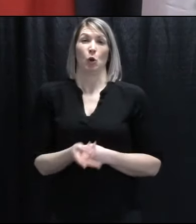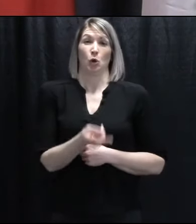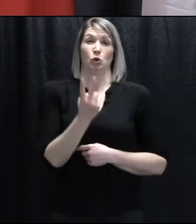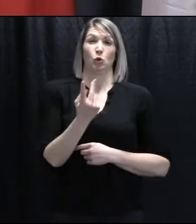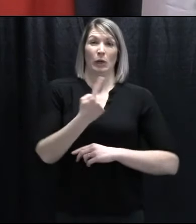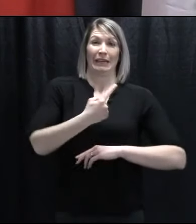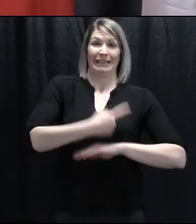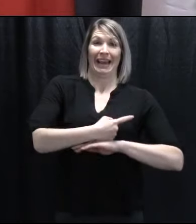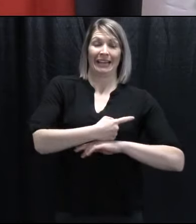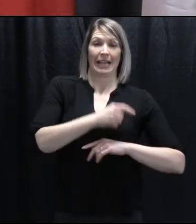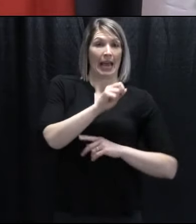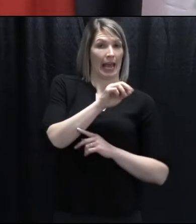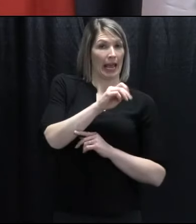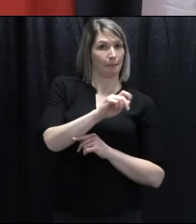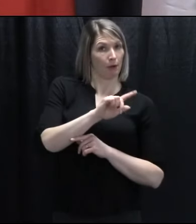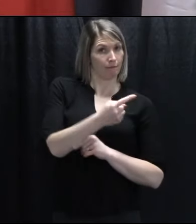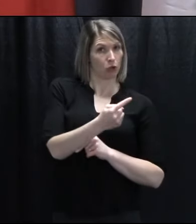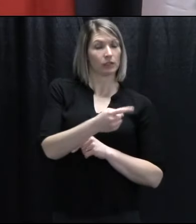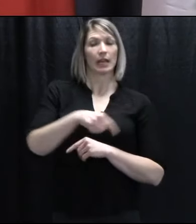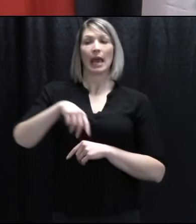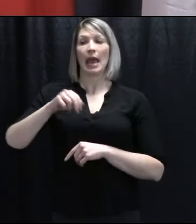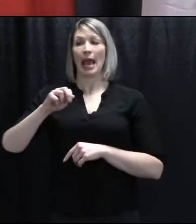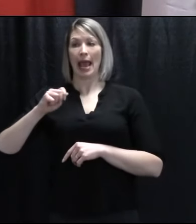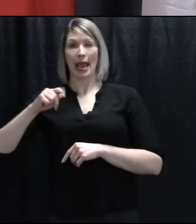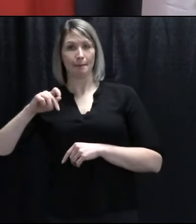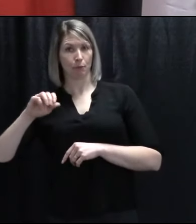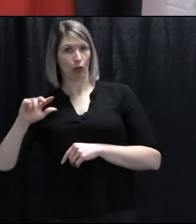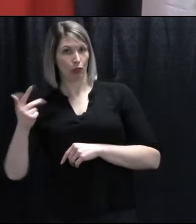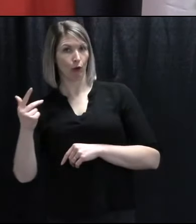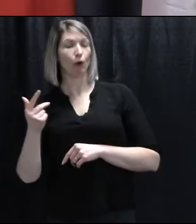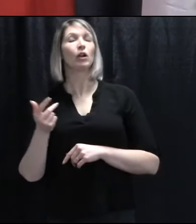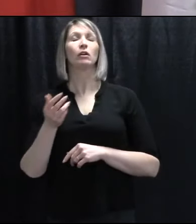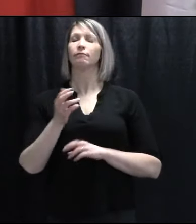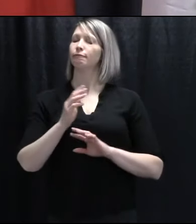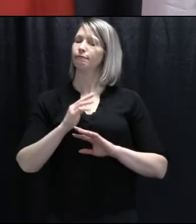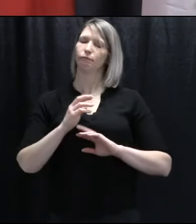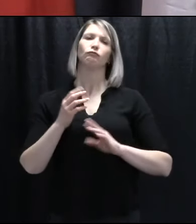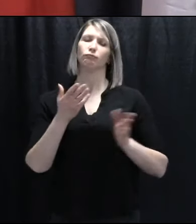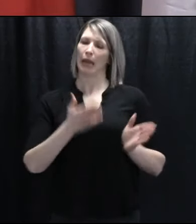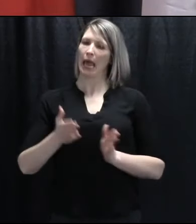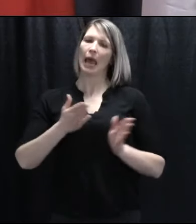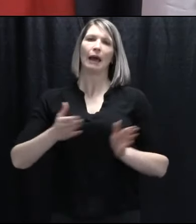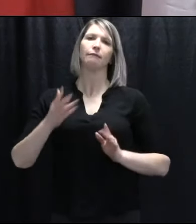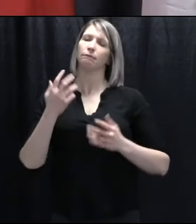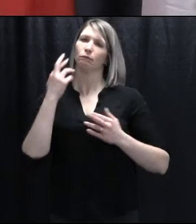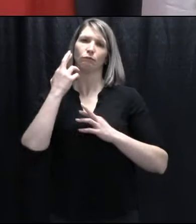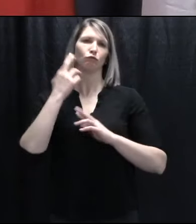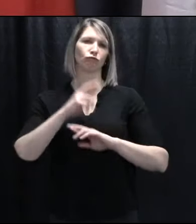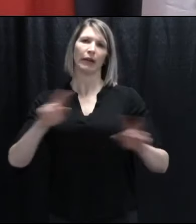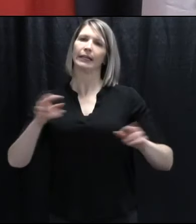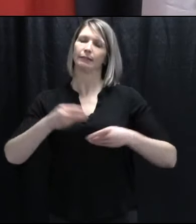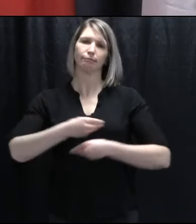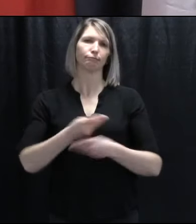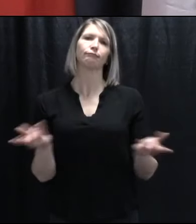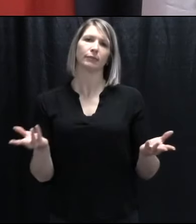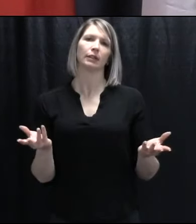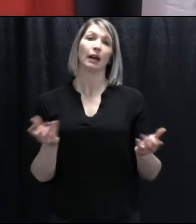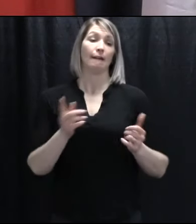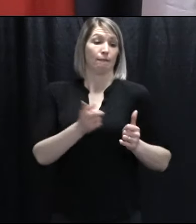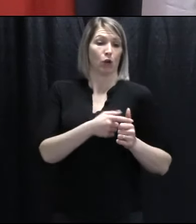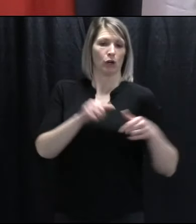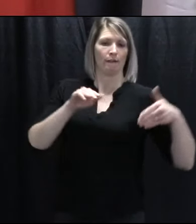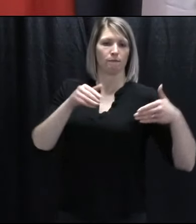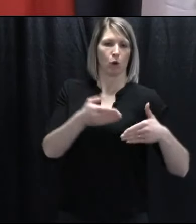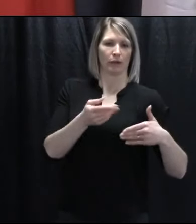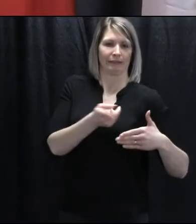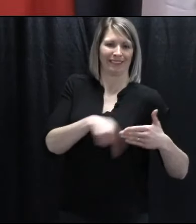make provisions for the provincial portion, April the 1st, to get into to be delivered to those recipients, and for April the 3rd,